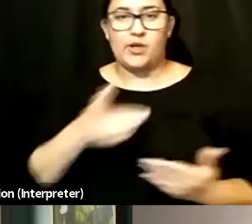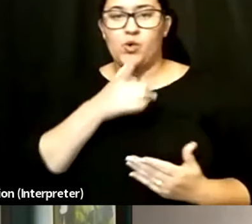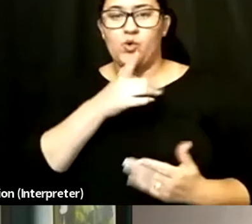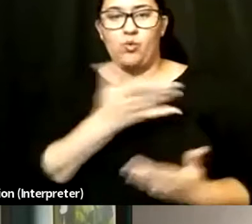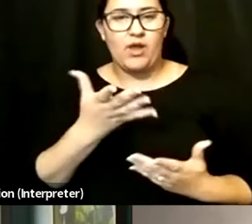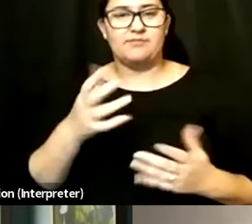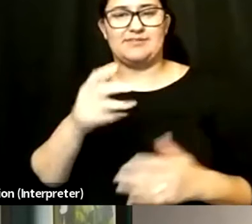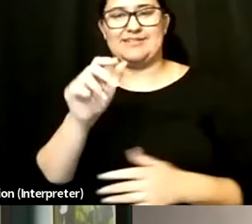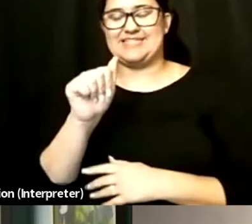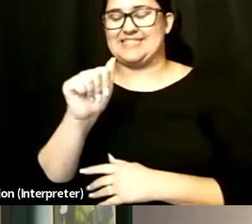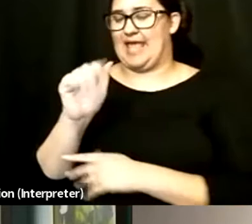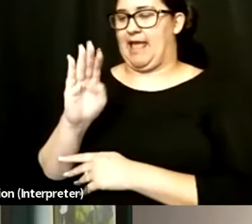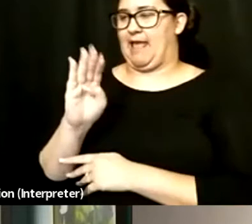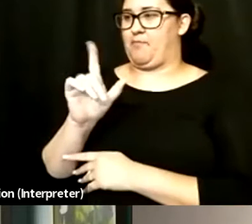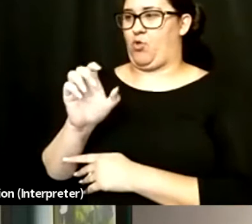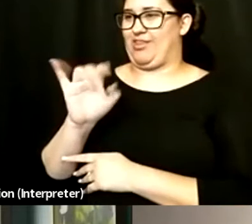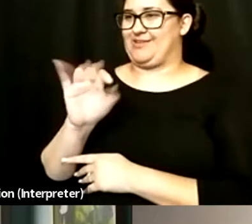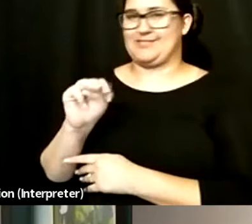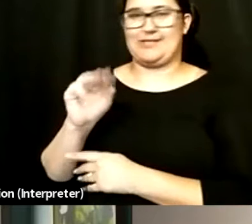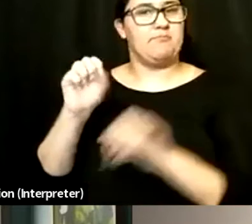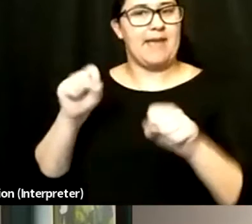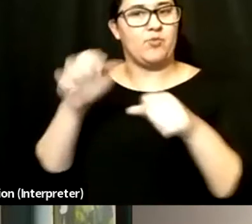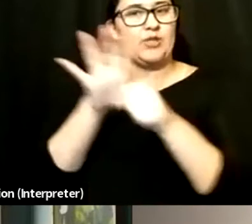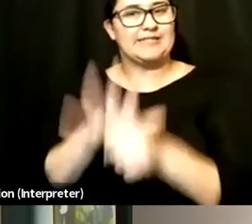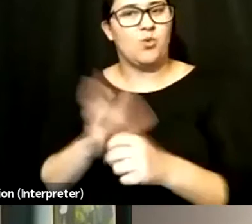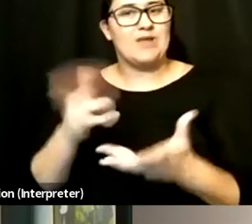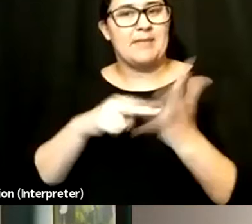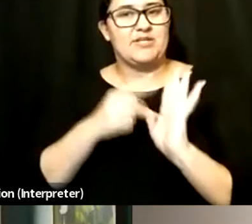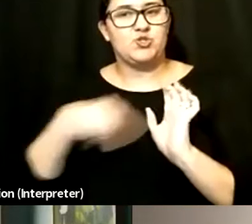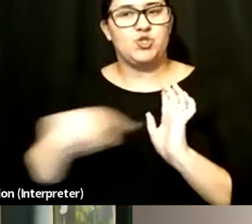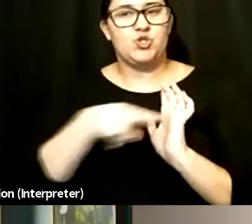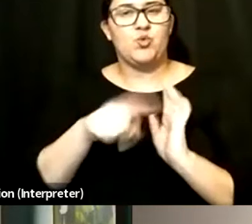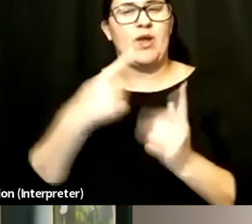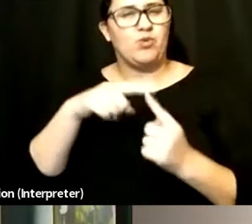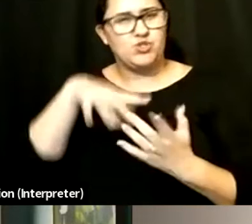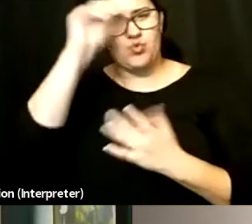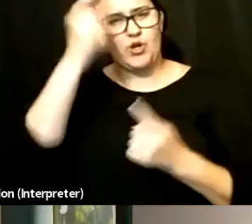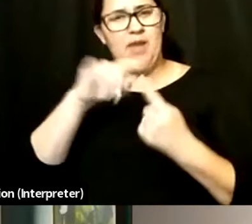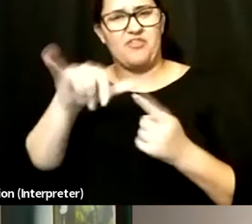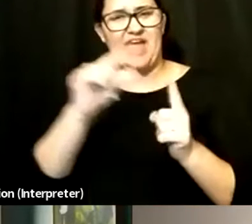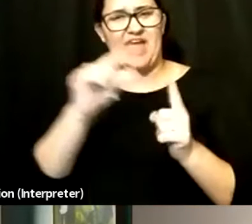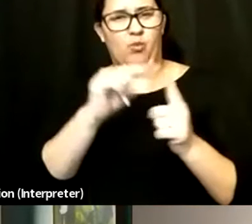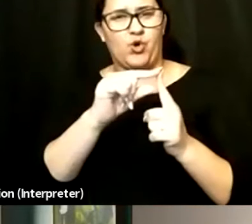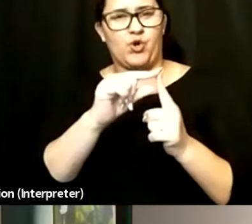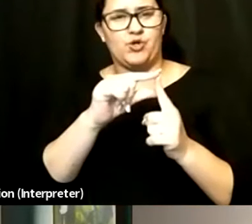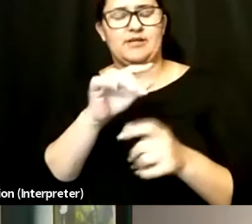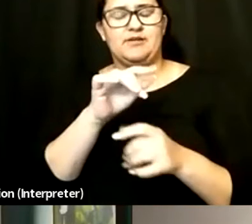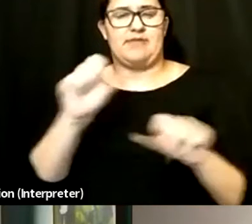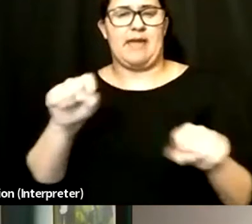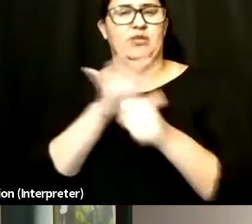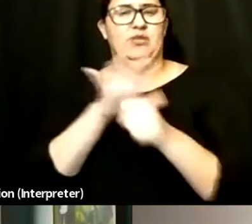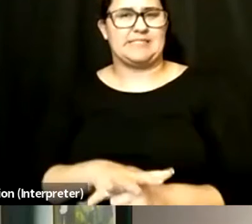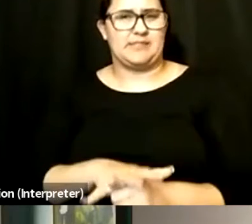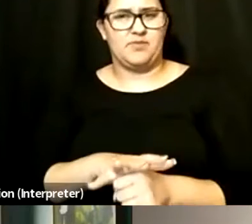you. What is your definition of ableism? And when did you learn about the word ableism? Was